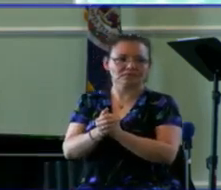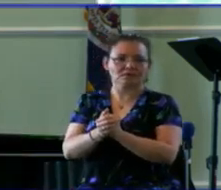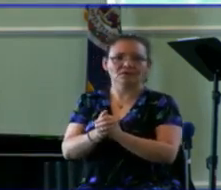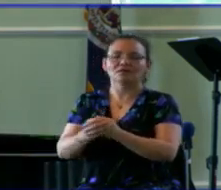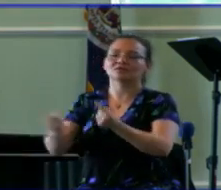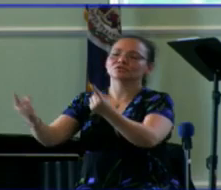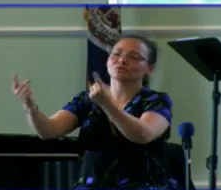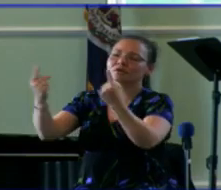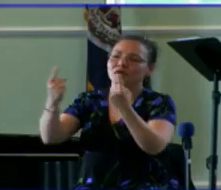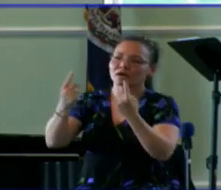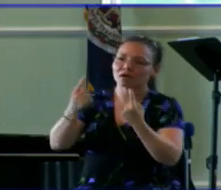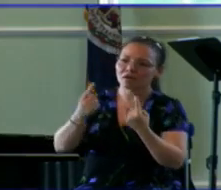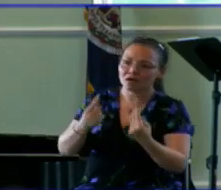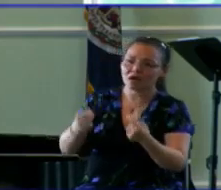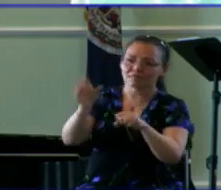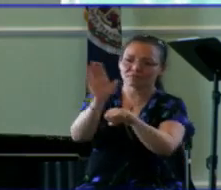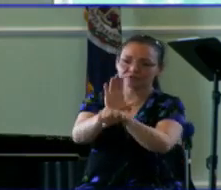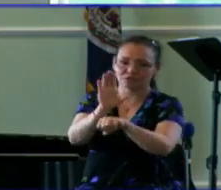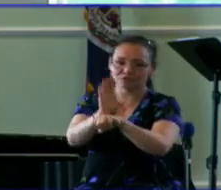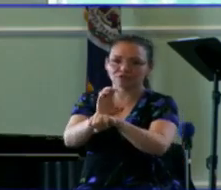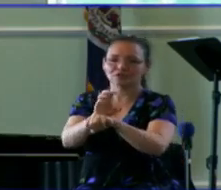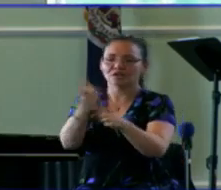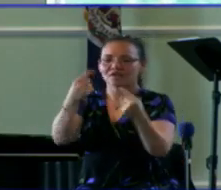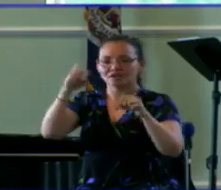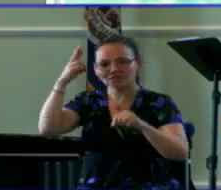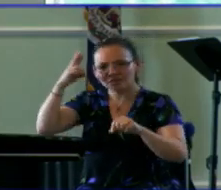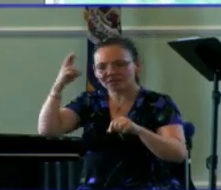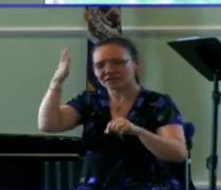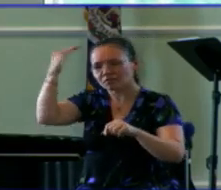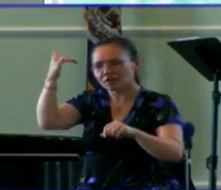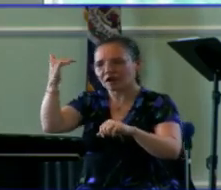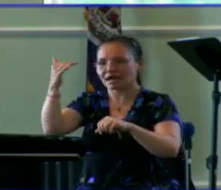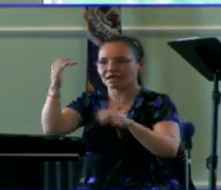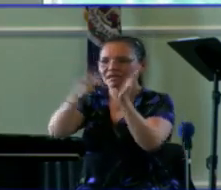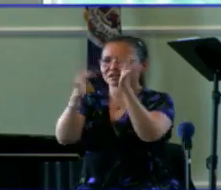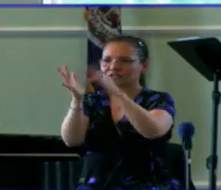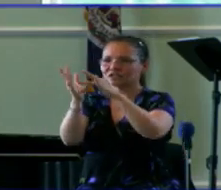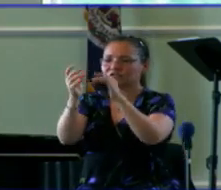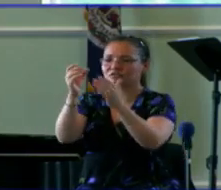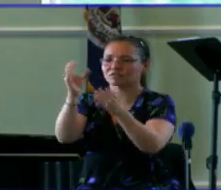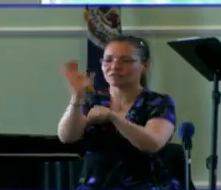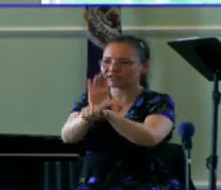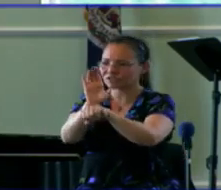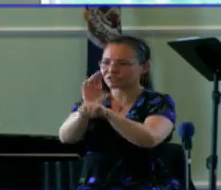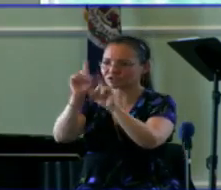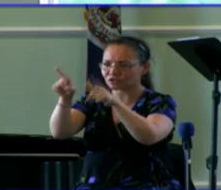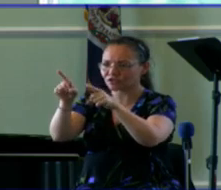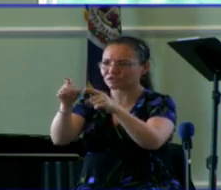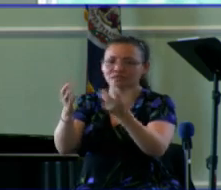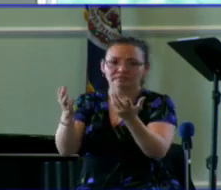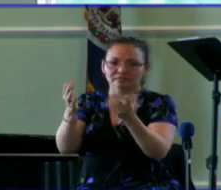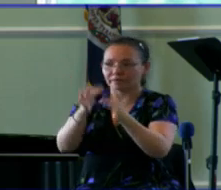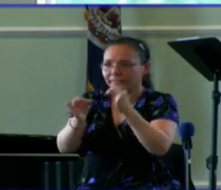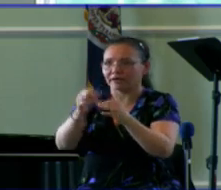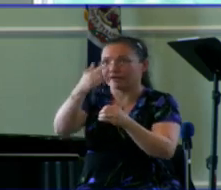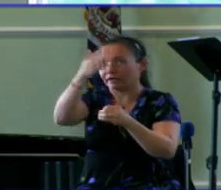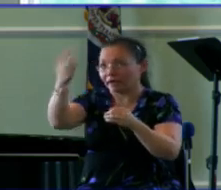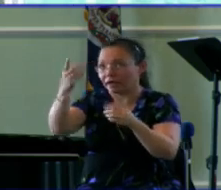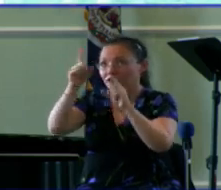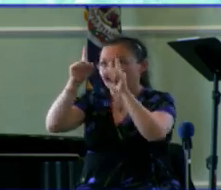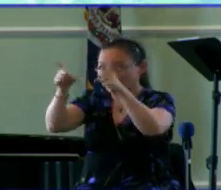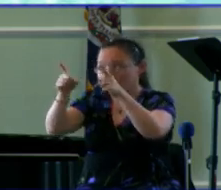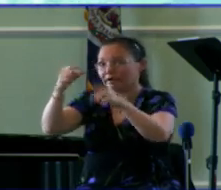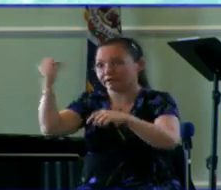to come to church. There is a reason why Jesus went to church. If Jesus went to church or to the synagogue on the